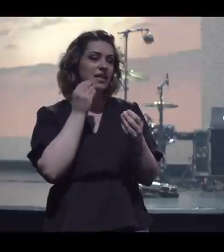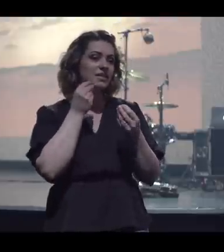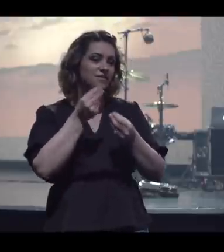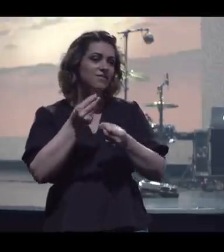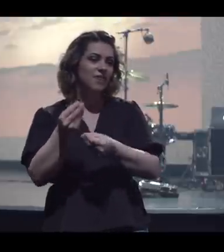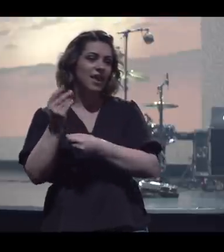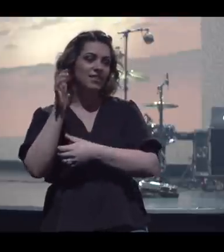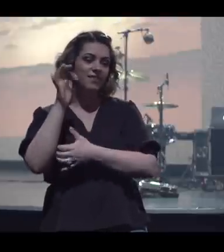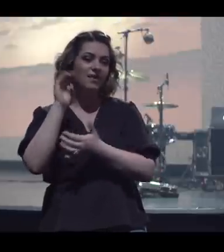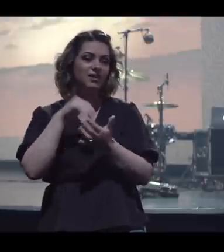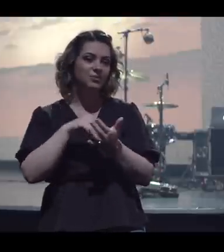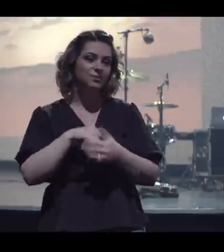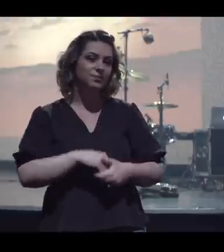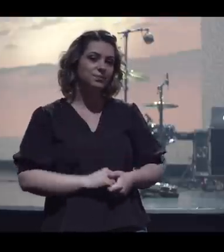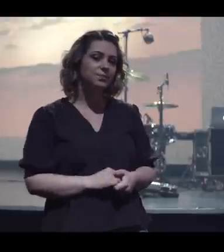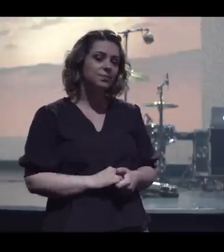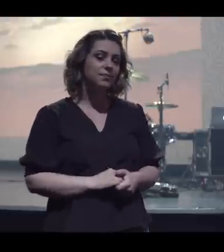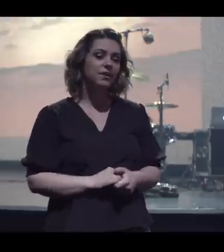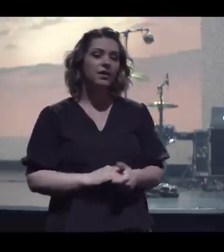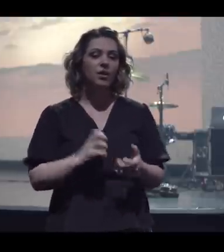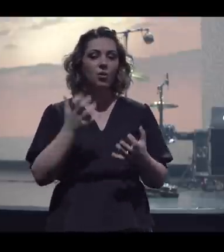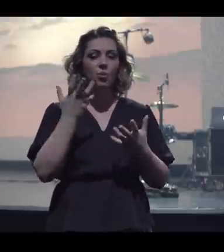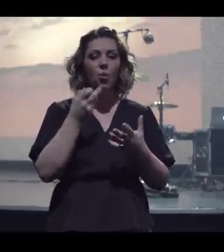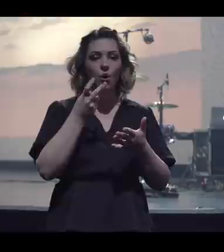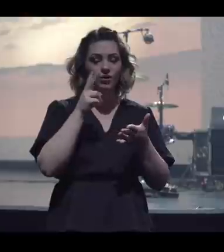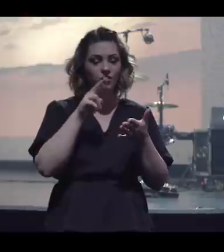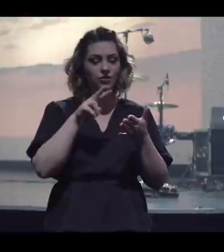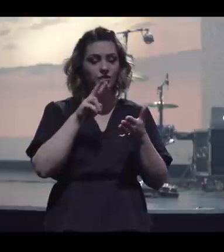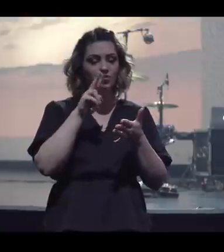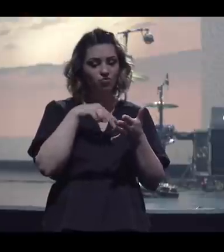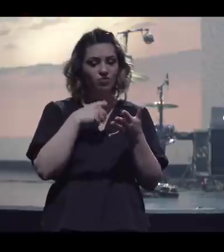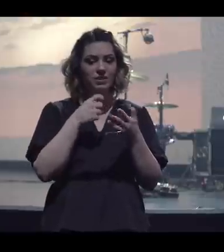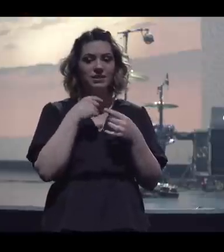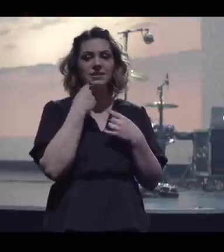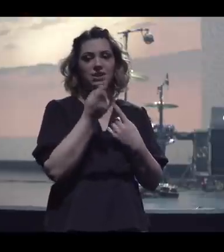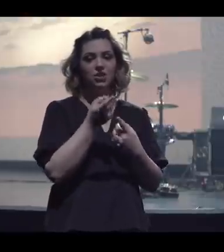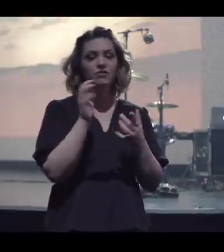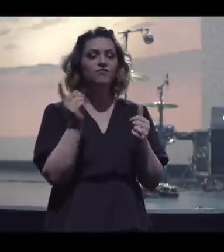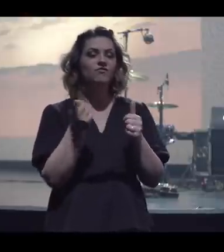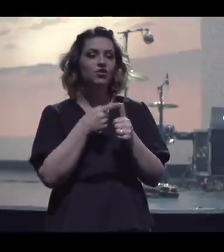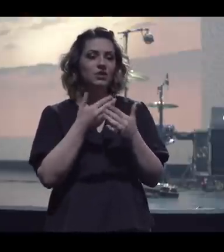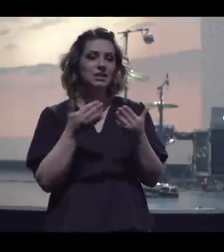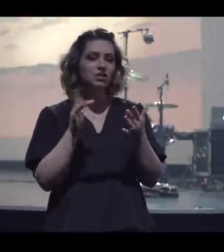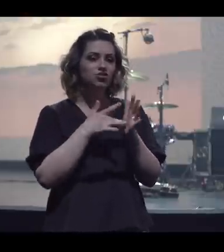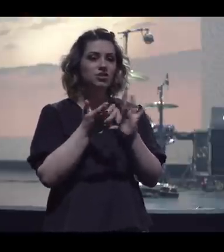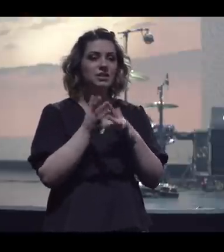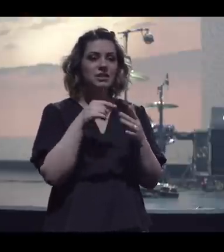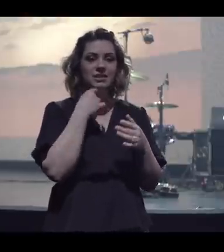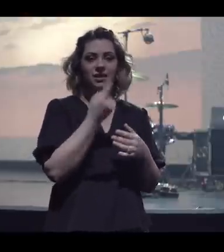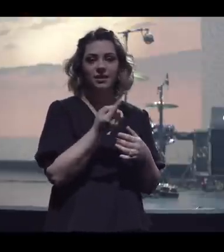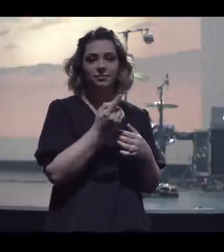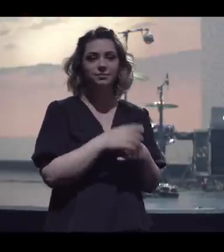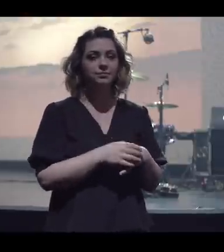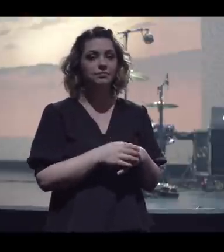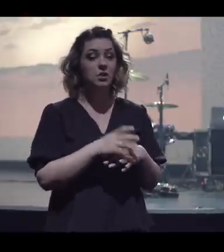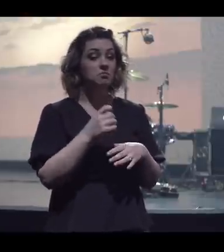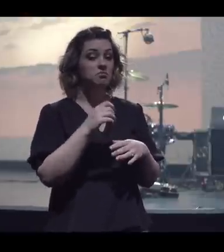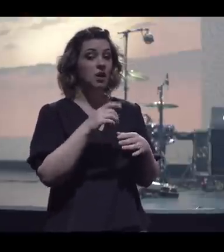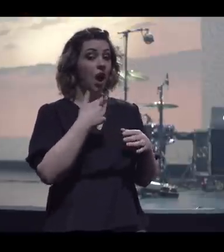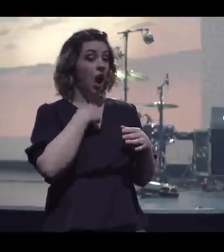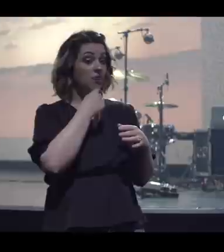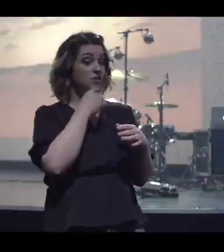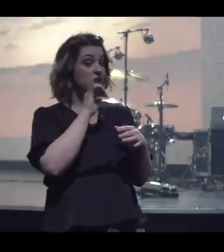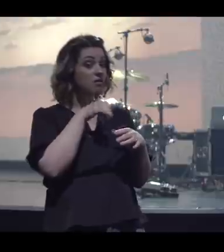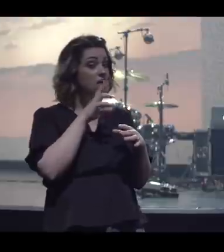you the very first thing Jesus said. It wouldn't be what I say. Like if I'm exhausted and you are really